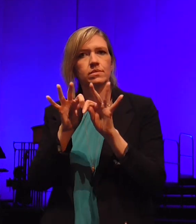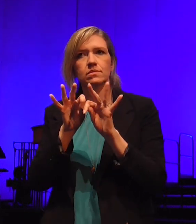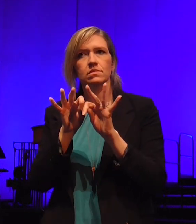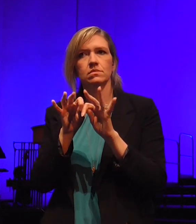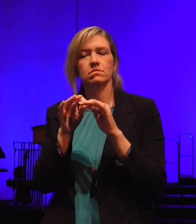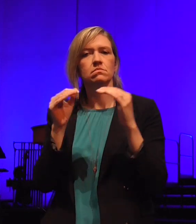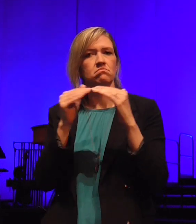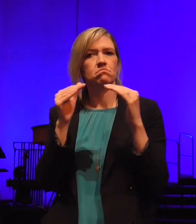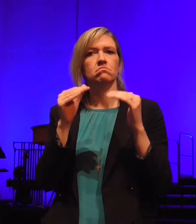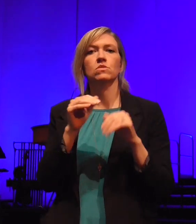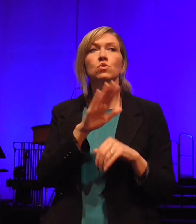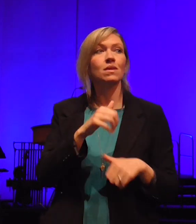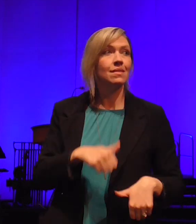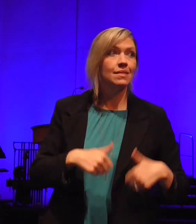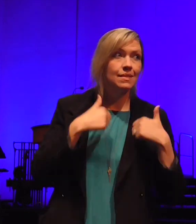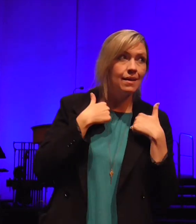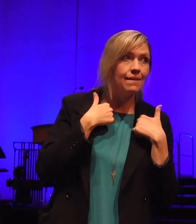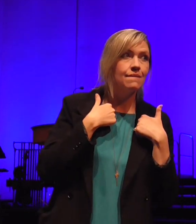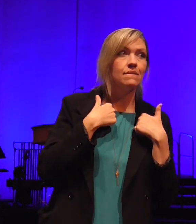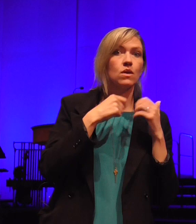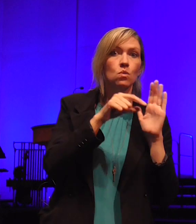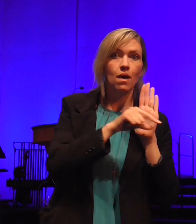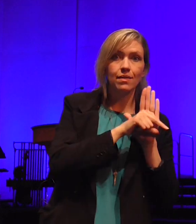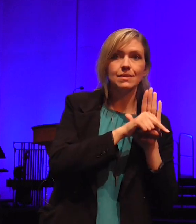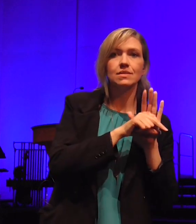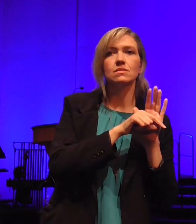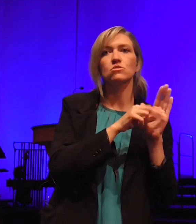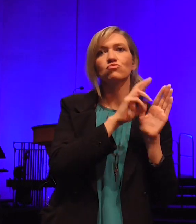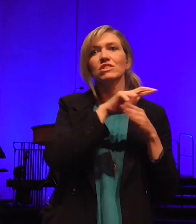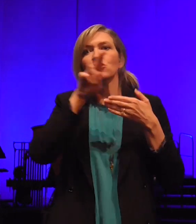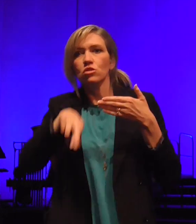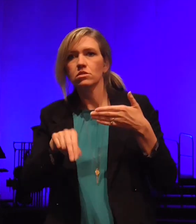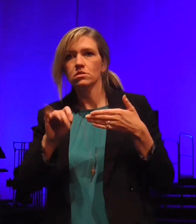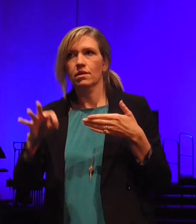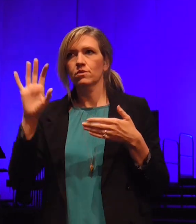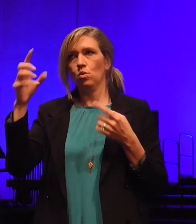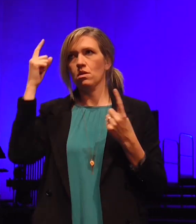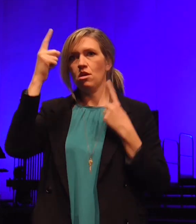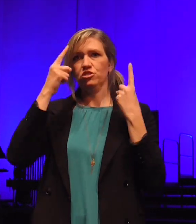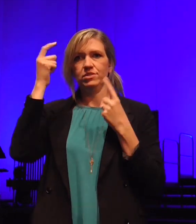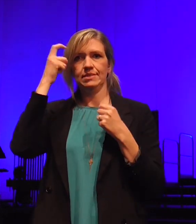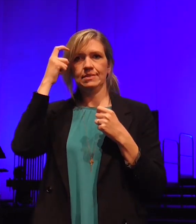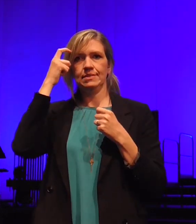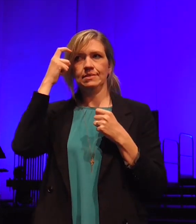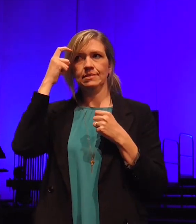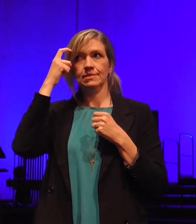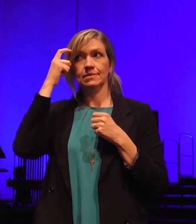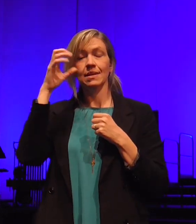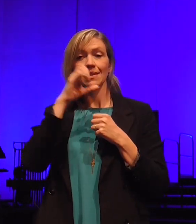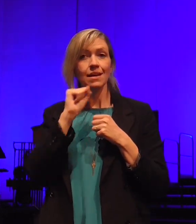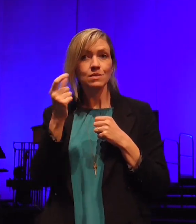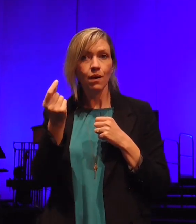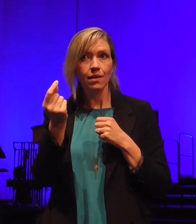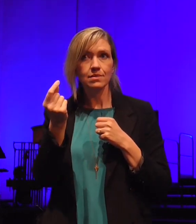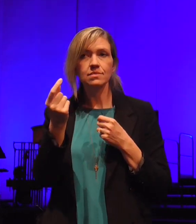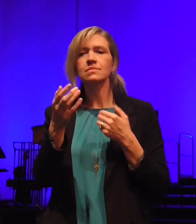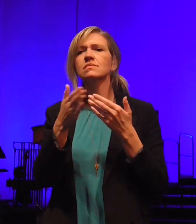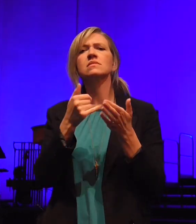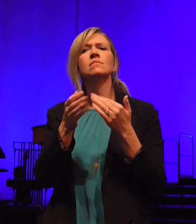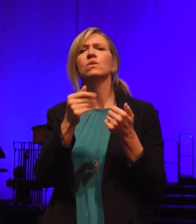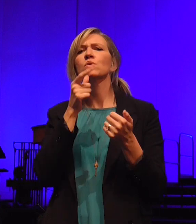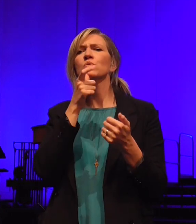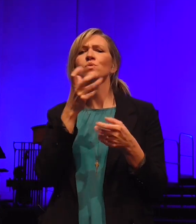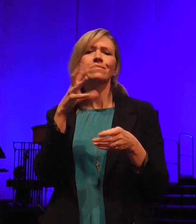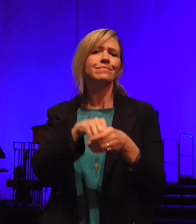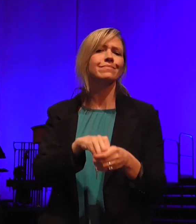Your quality of life is a result of the quality of your consciousness. And guess what? No matter who may